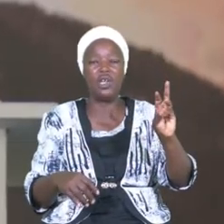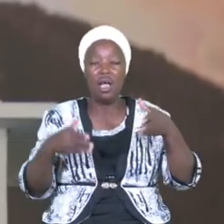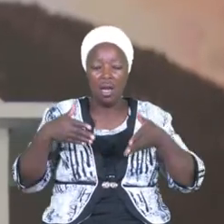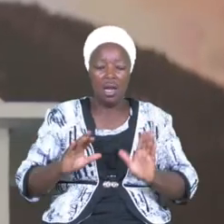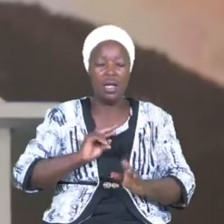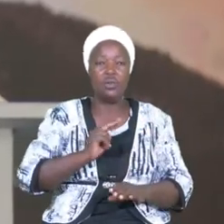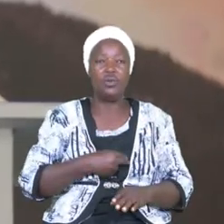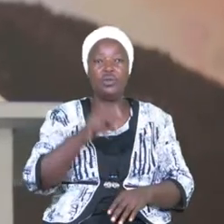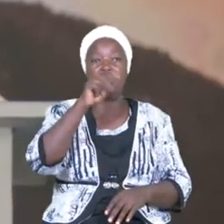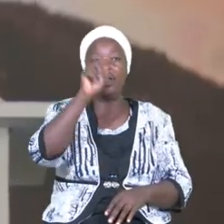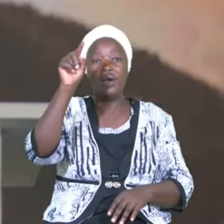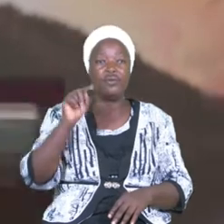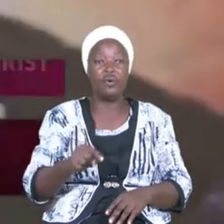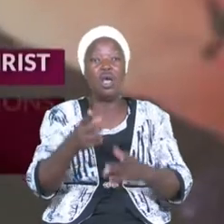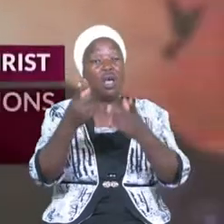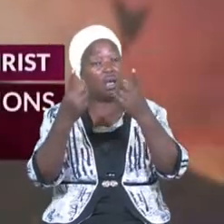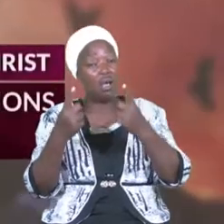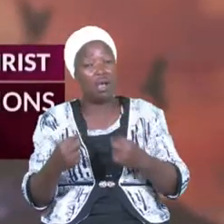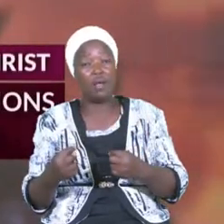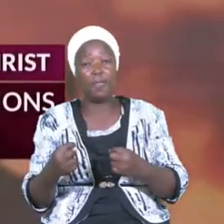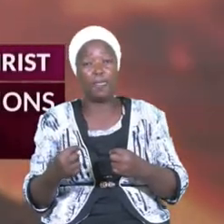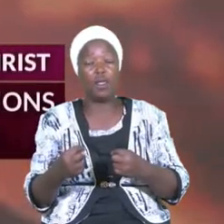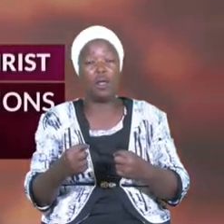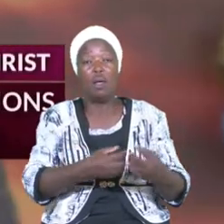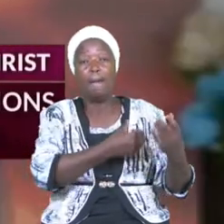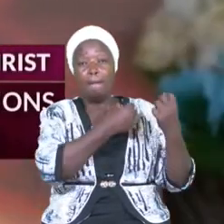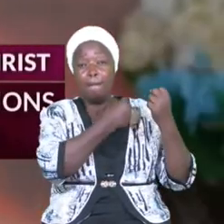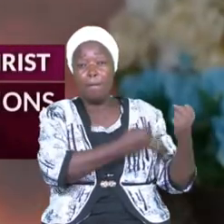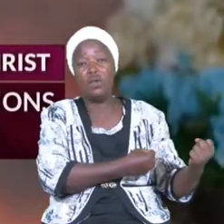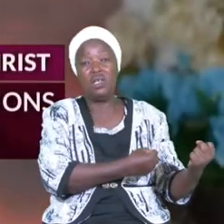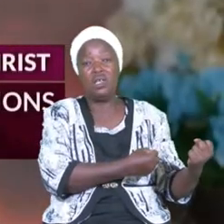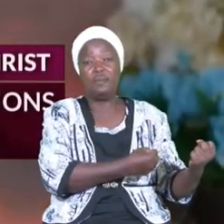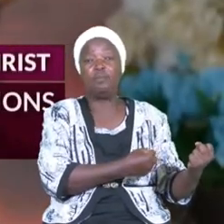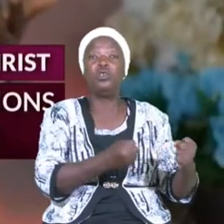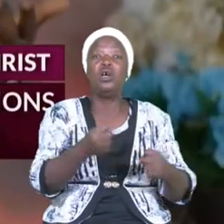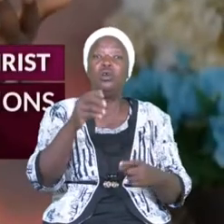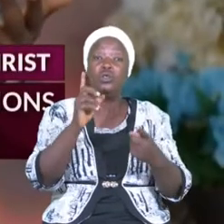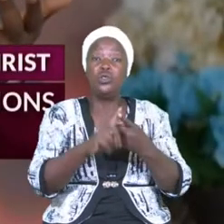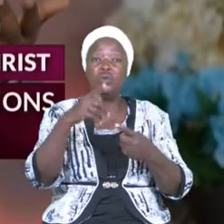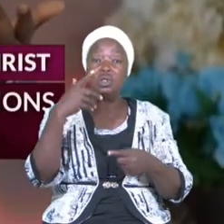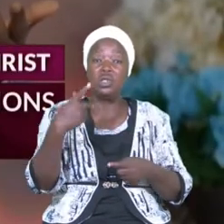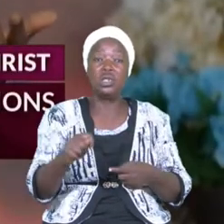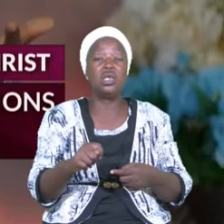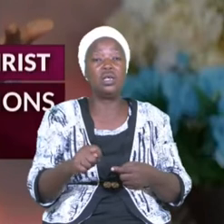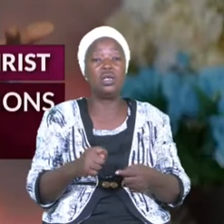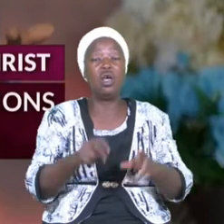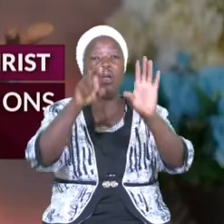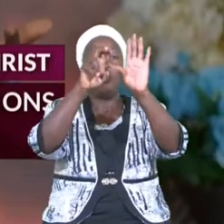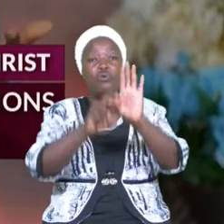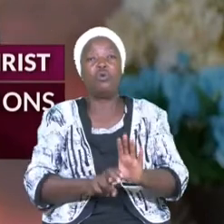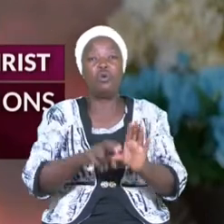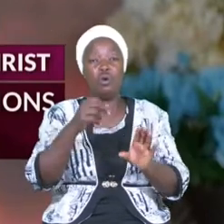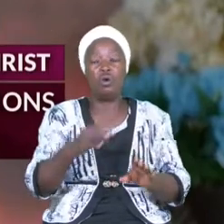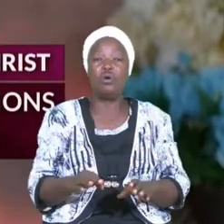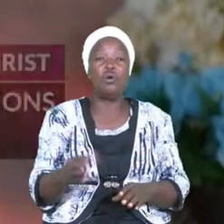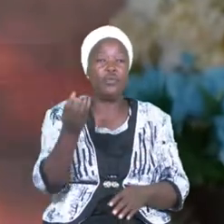therefore come boldly unto the throne of grace, that we may